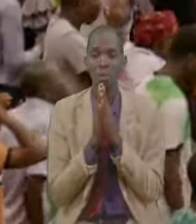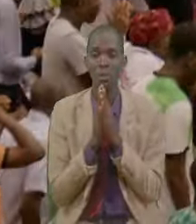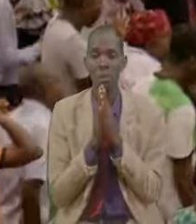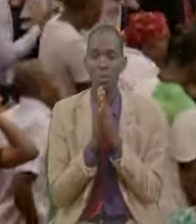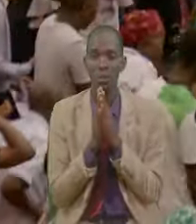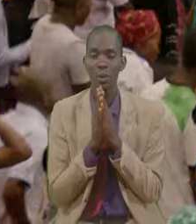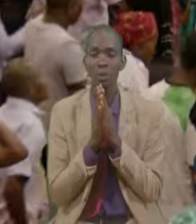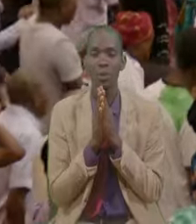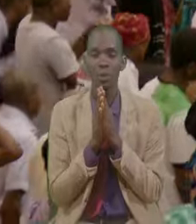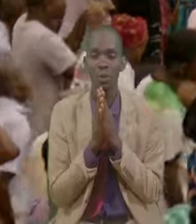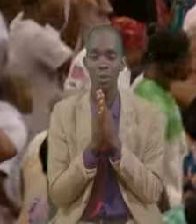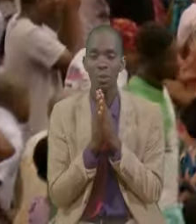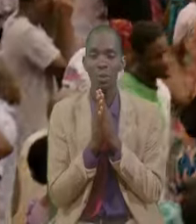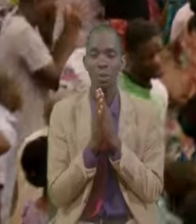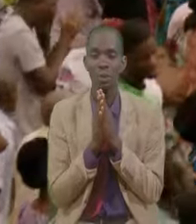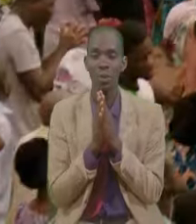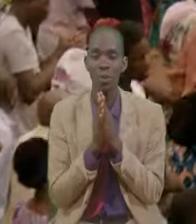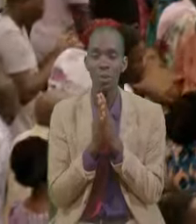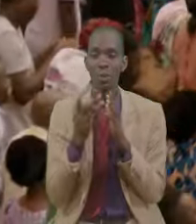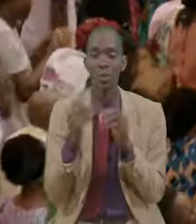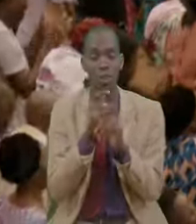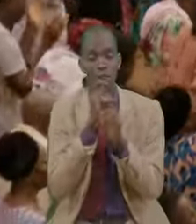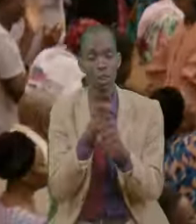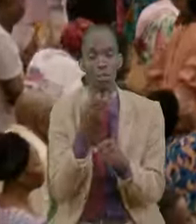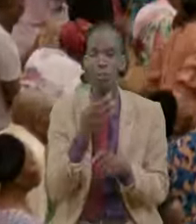The gift of God, abundant.